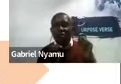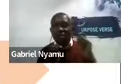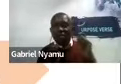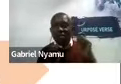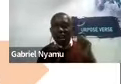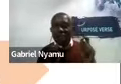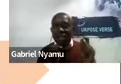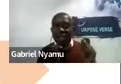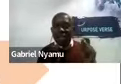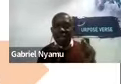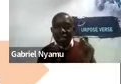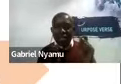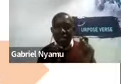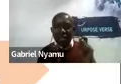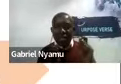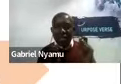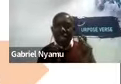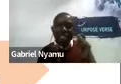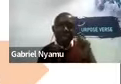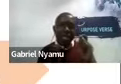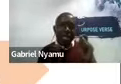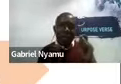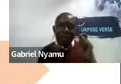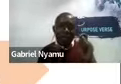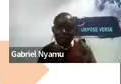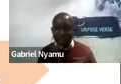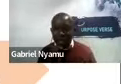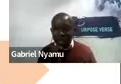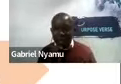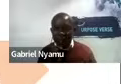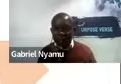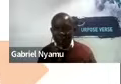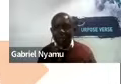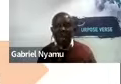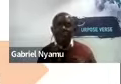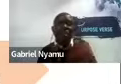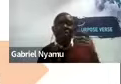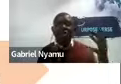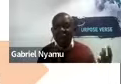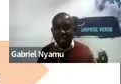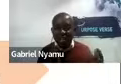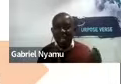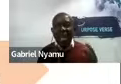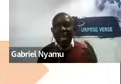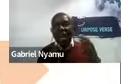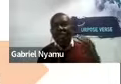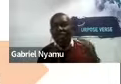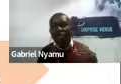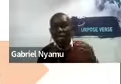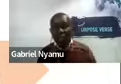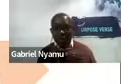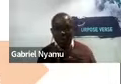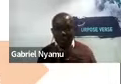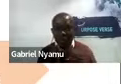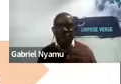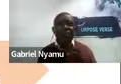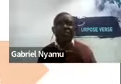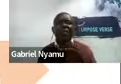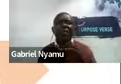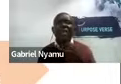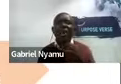of purpose-led transformation is being a purpose-led leader. And I believe all of us have used this